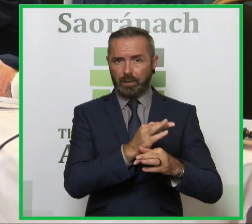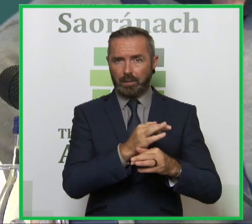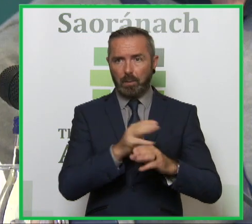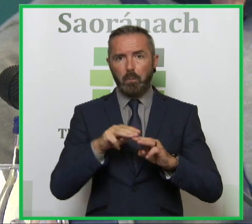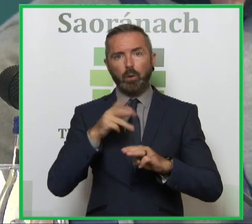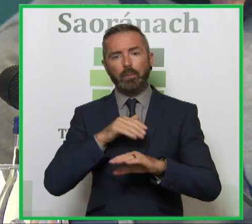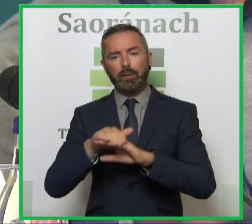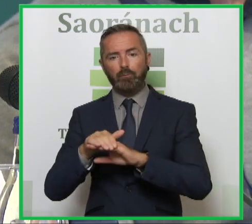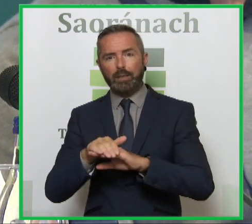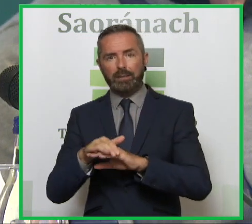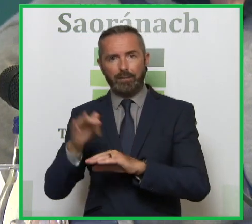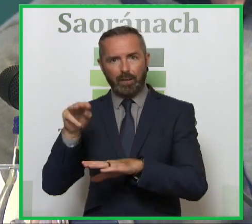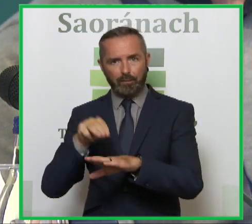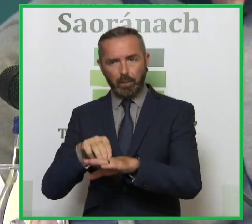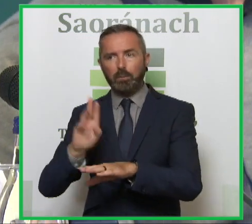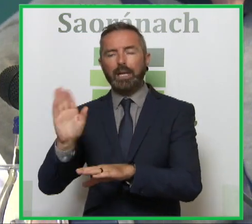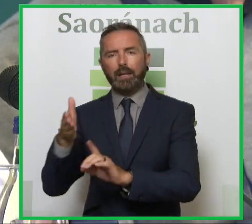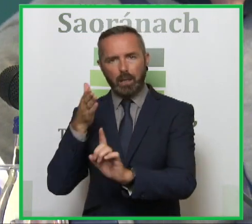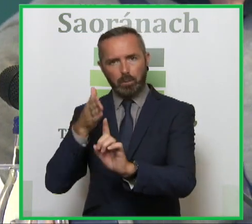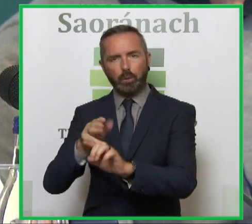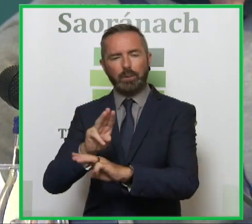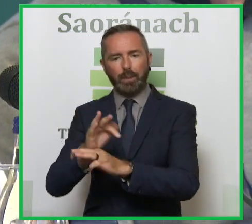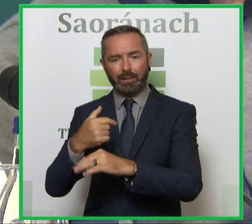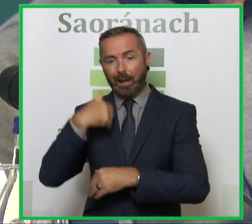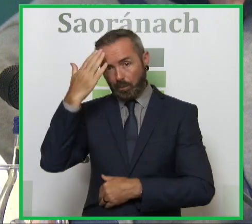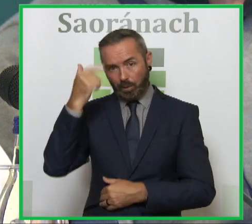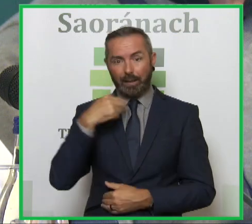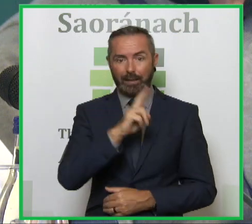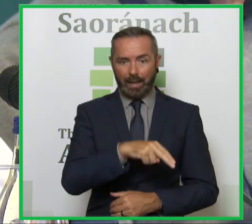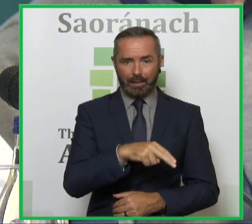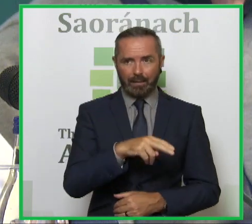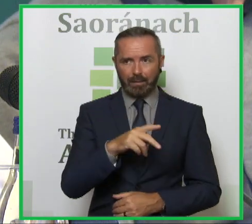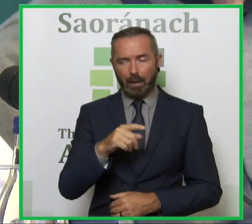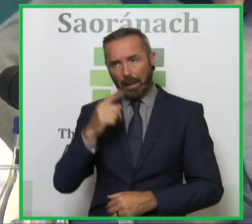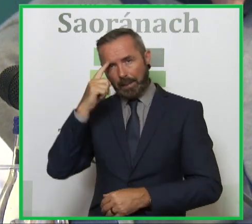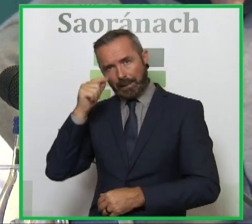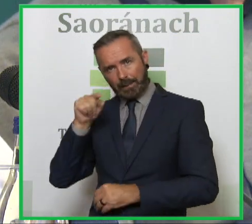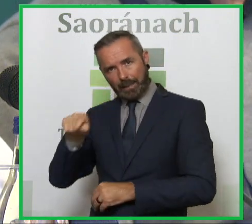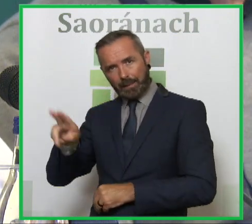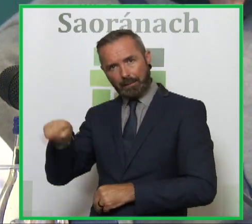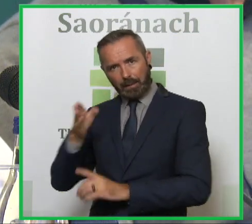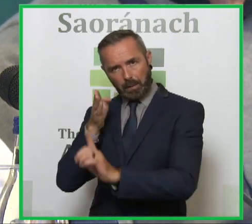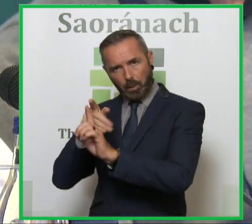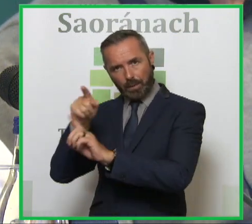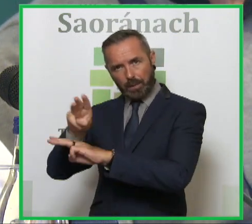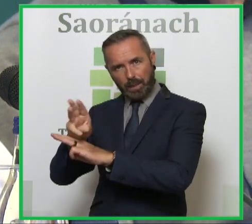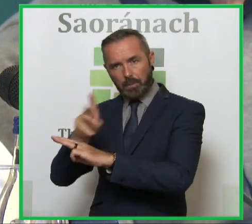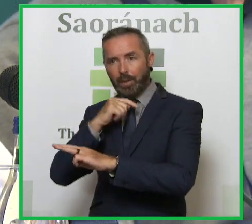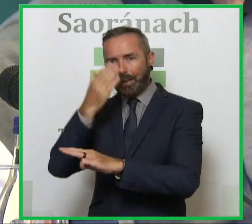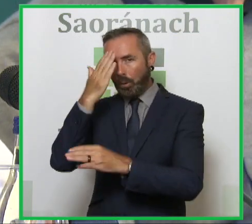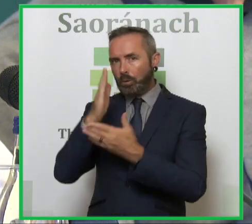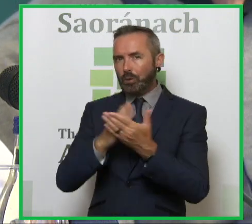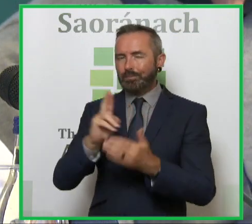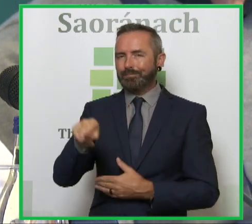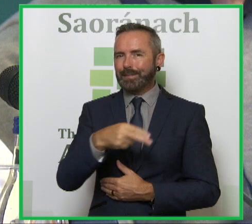were going through it, they could go to their parents. I know, obviously, I could go to mine about it. But some people I know can't,